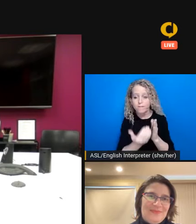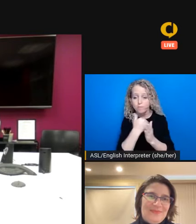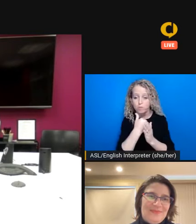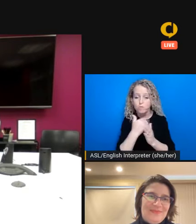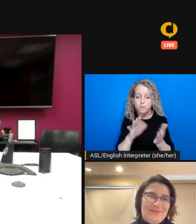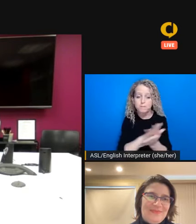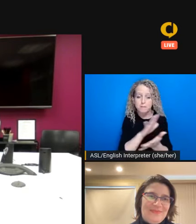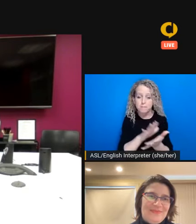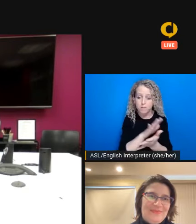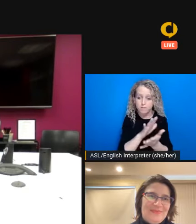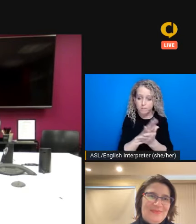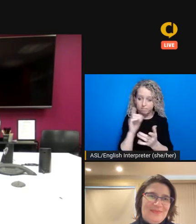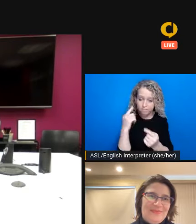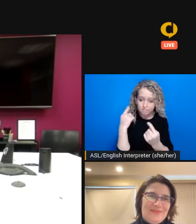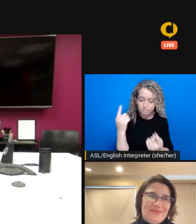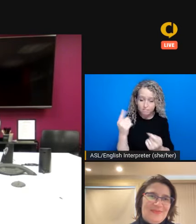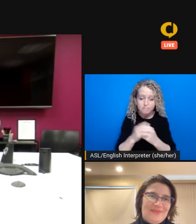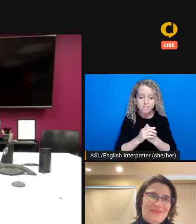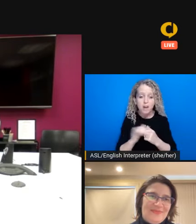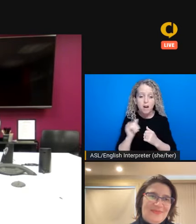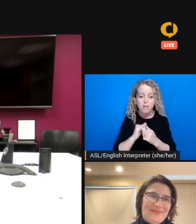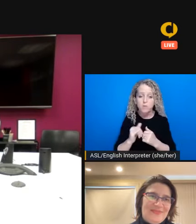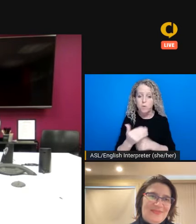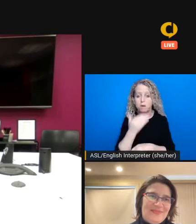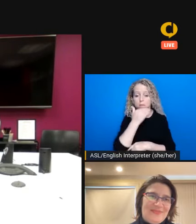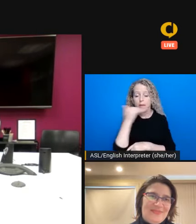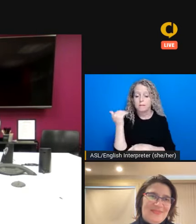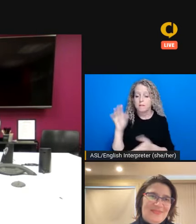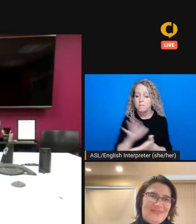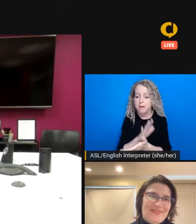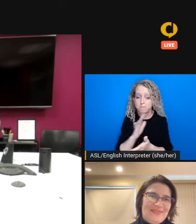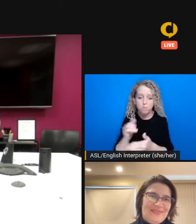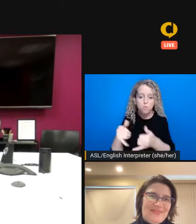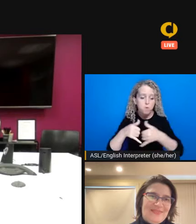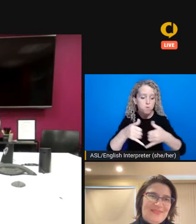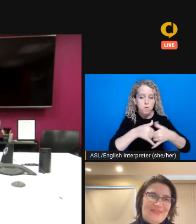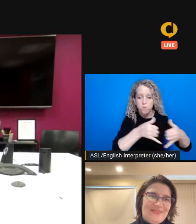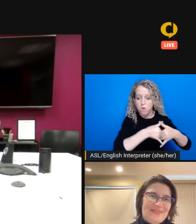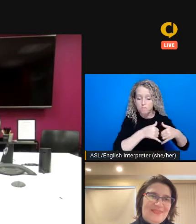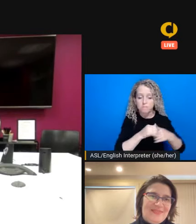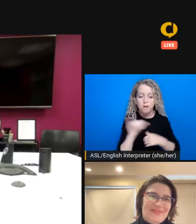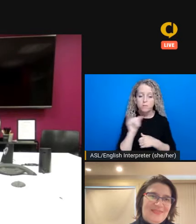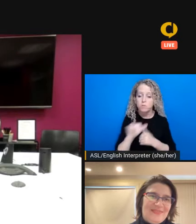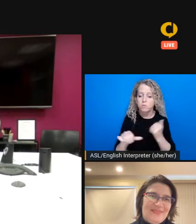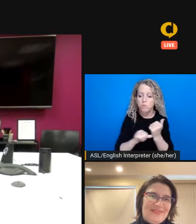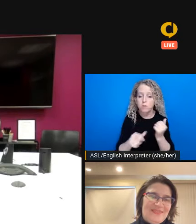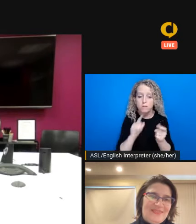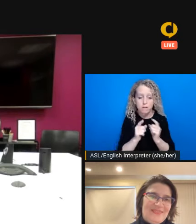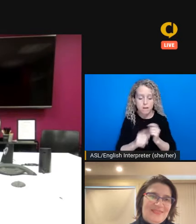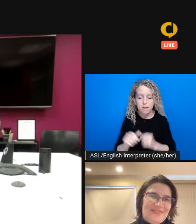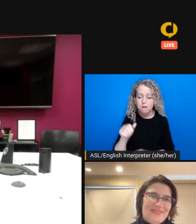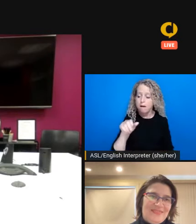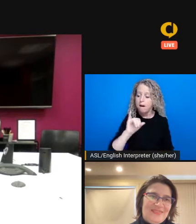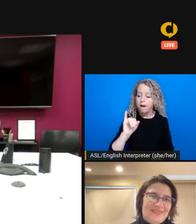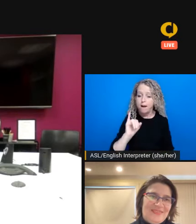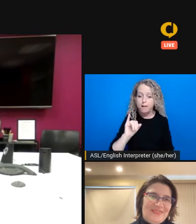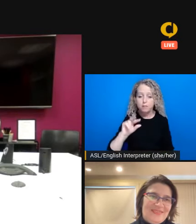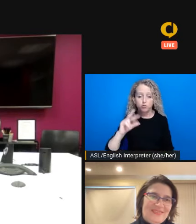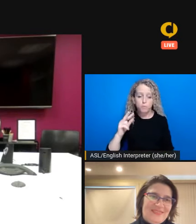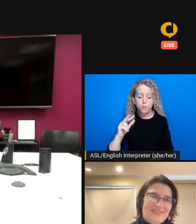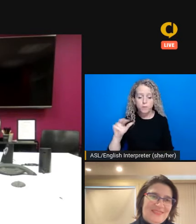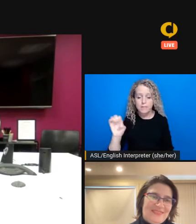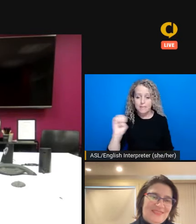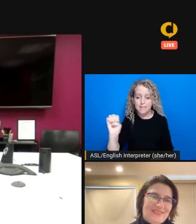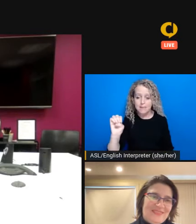has been a recipient of several Best Paper Awards. She is an associate editor of the IEEE Transactions on Network